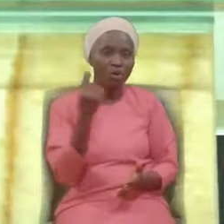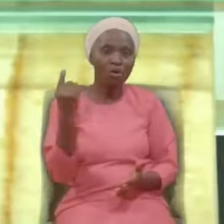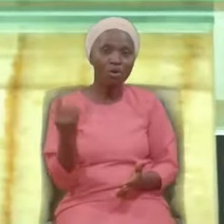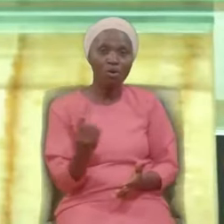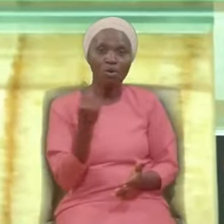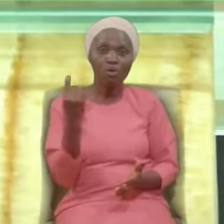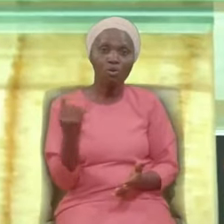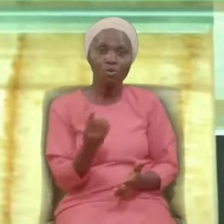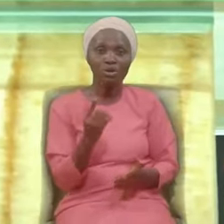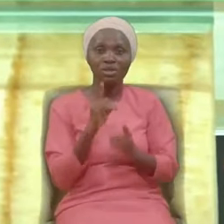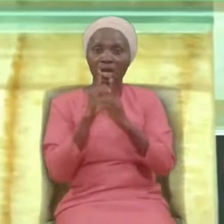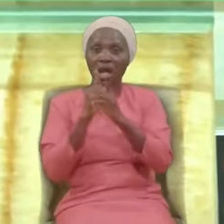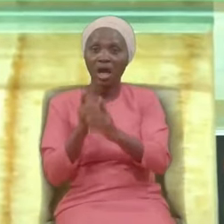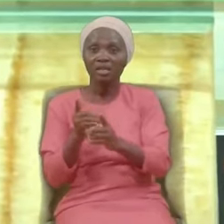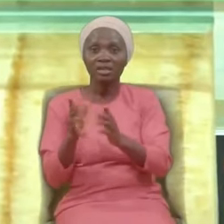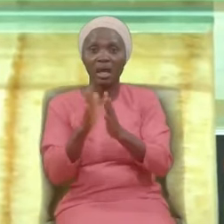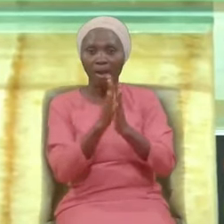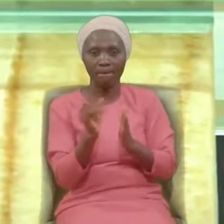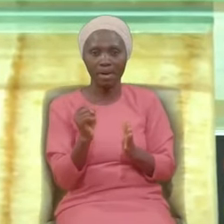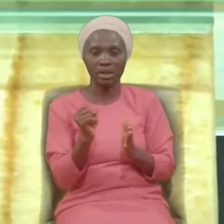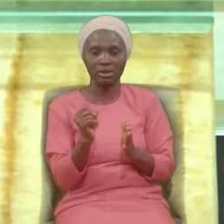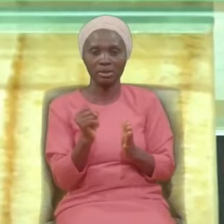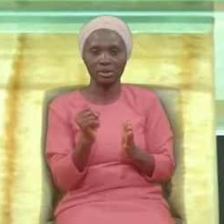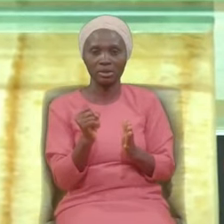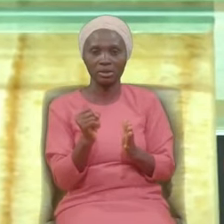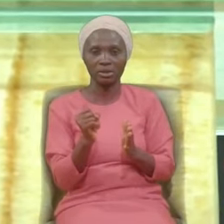prayer. What kind of prayer?